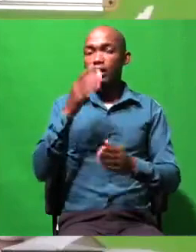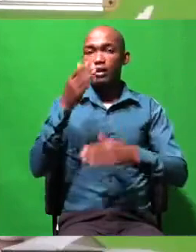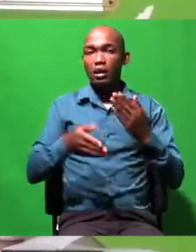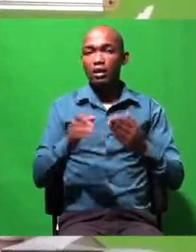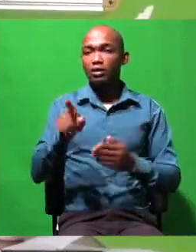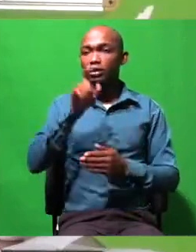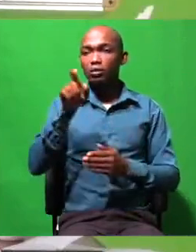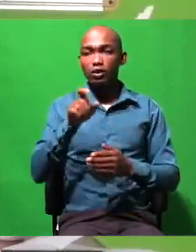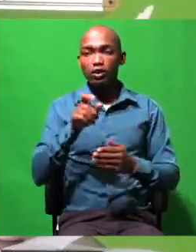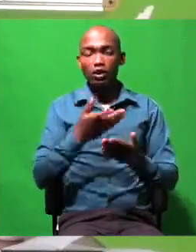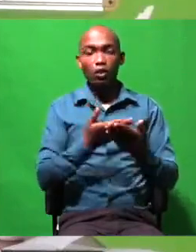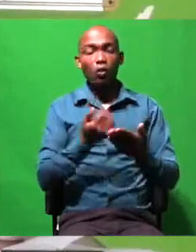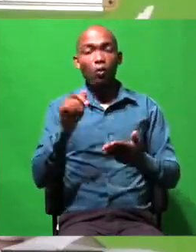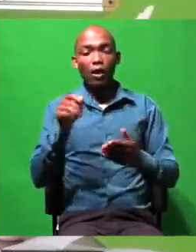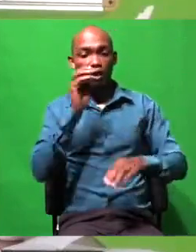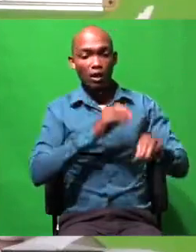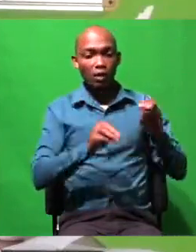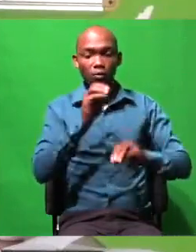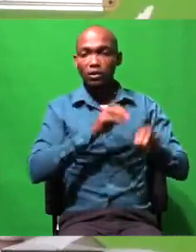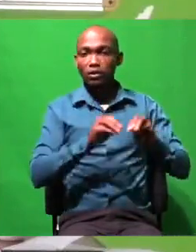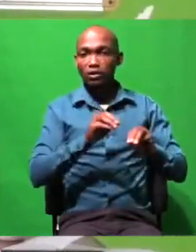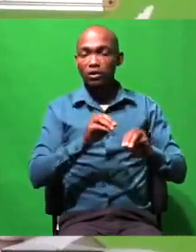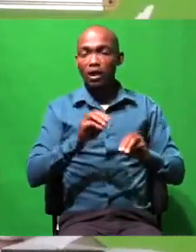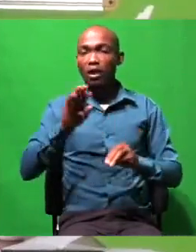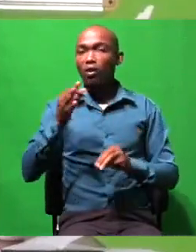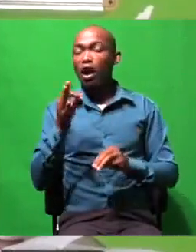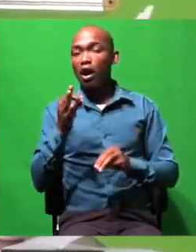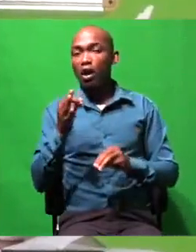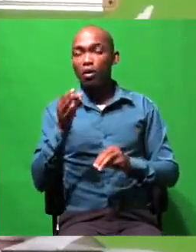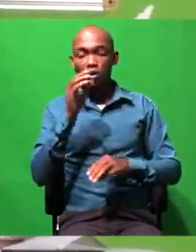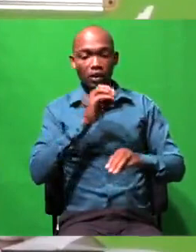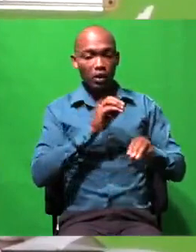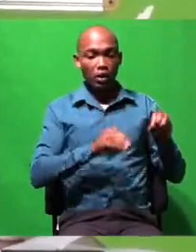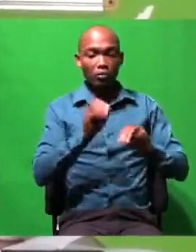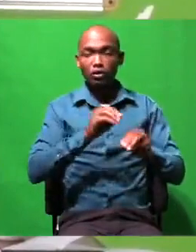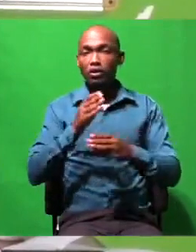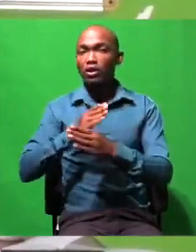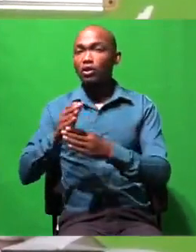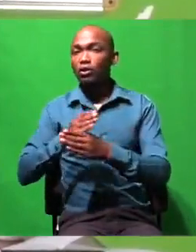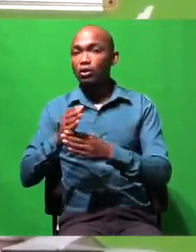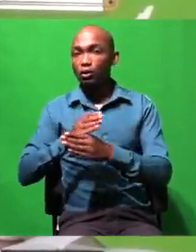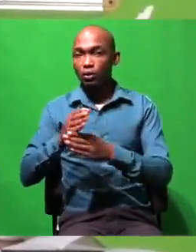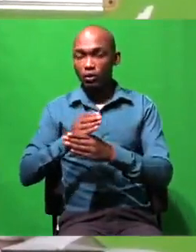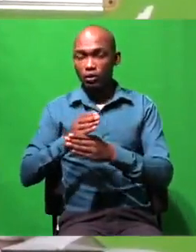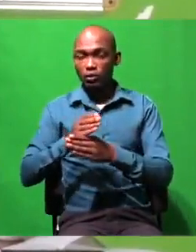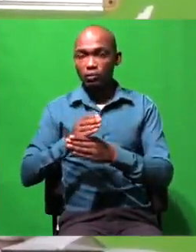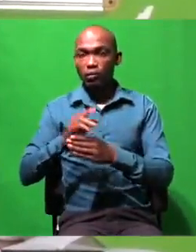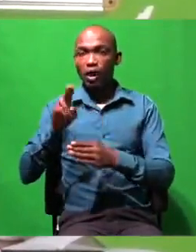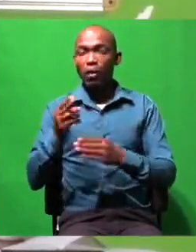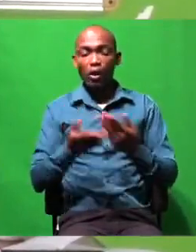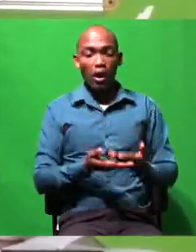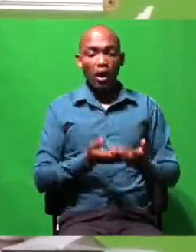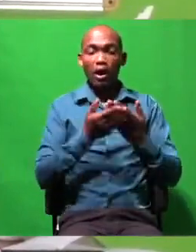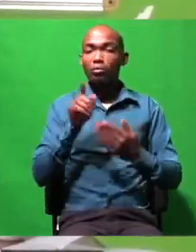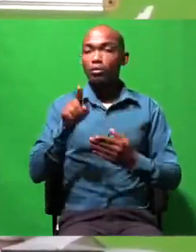The last question is why chemistry, how chemistry used, or